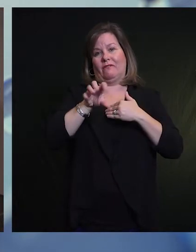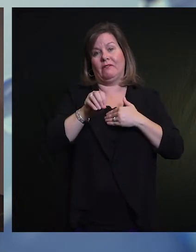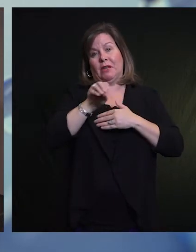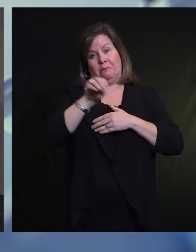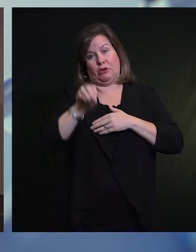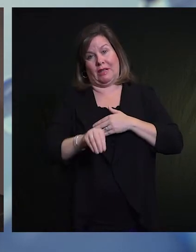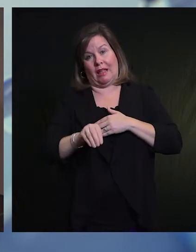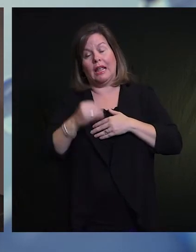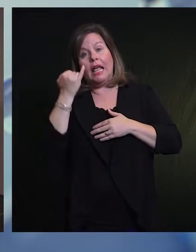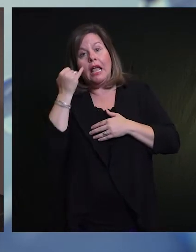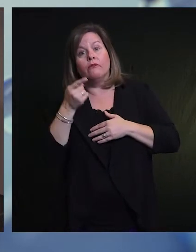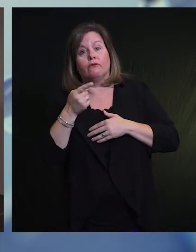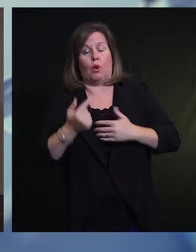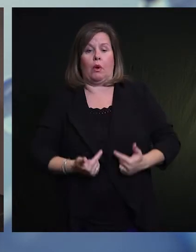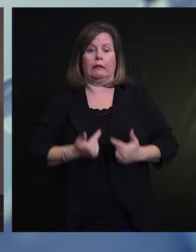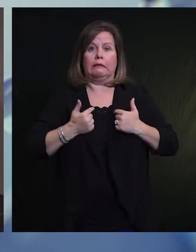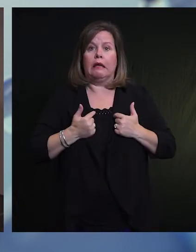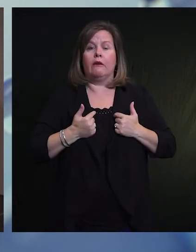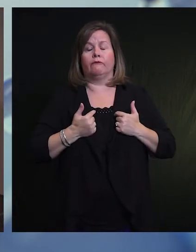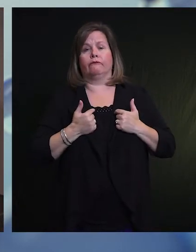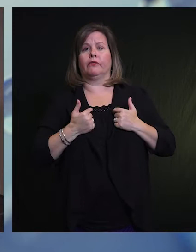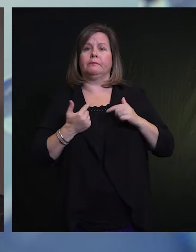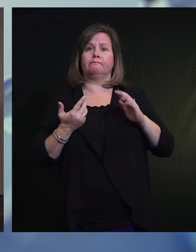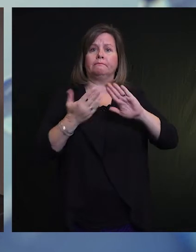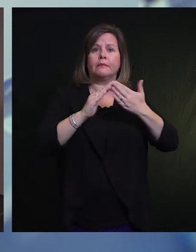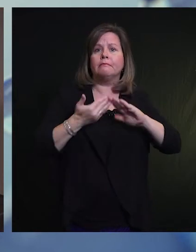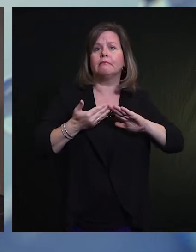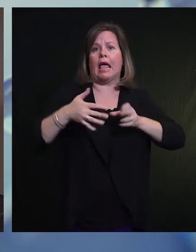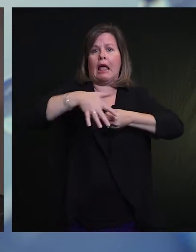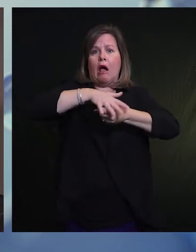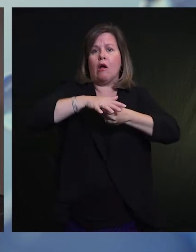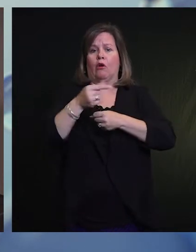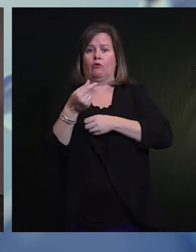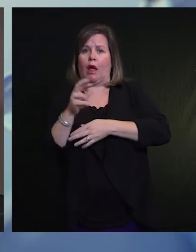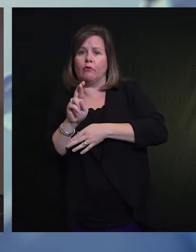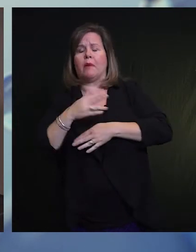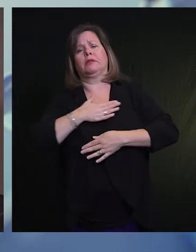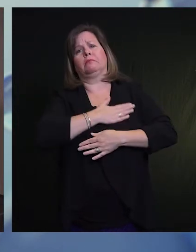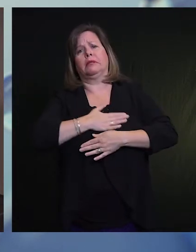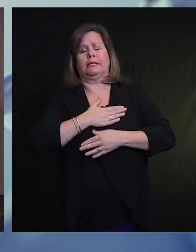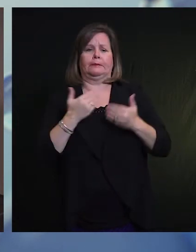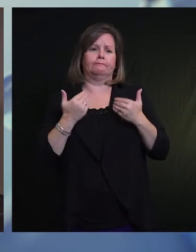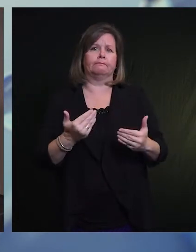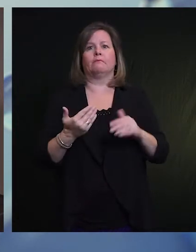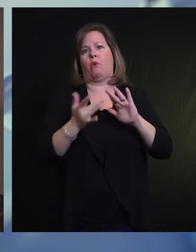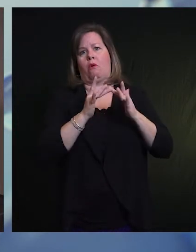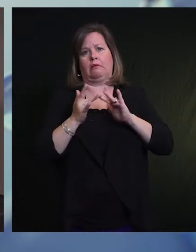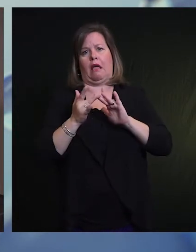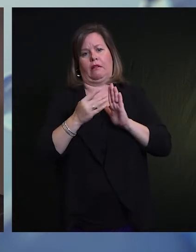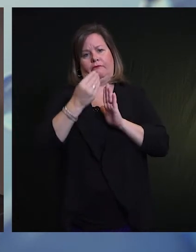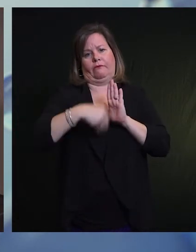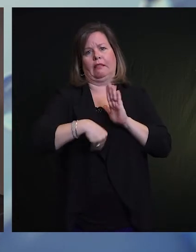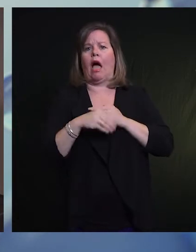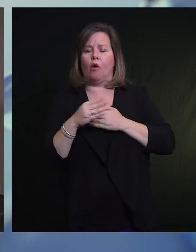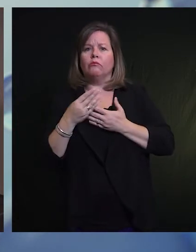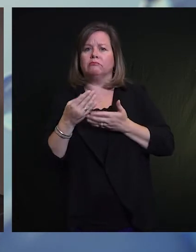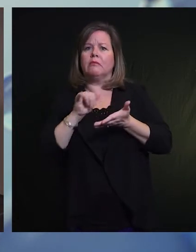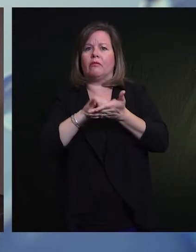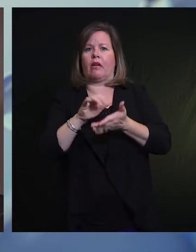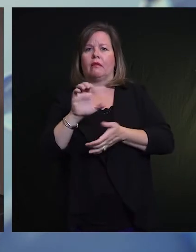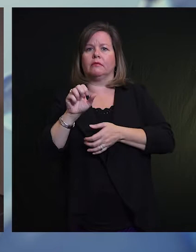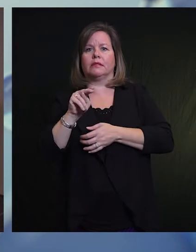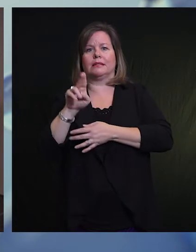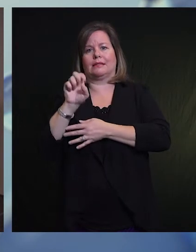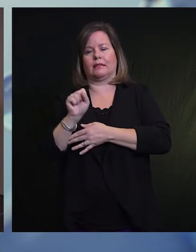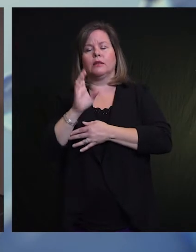and so especially if you live in an urban area and in Grand Rapids, please go online and fill the census out. It's going to be very